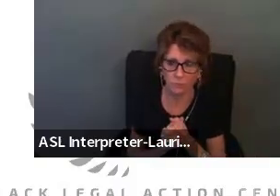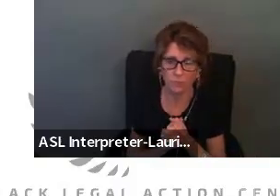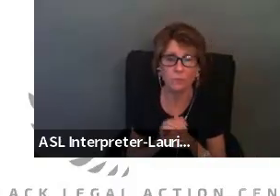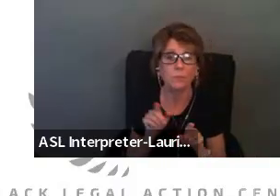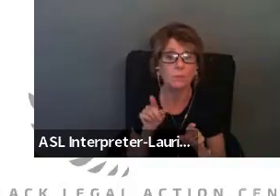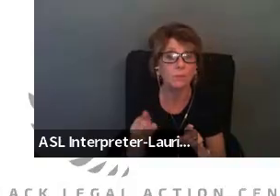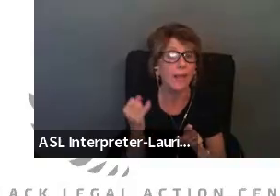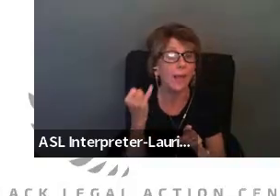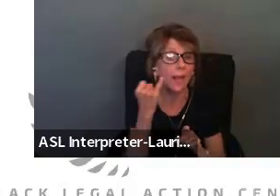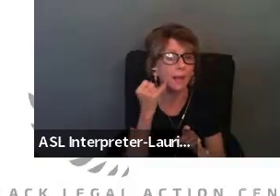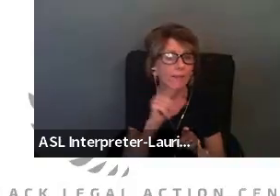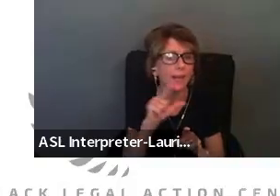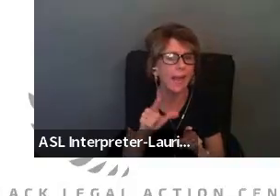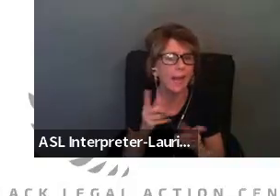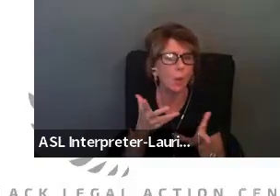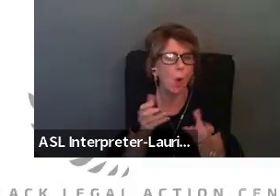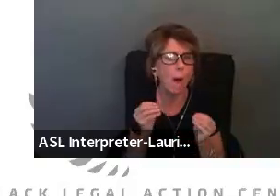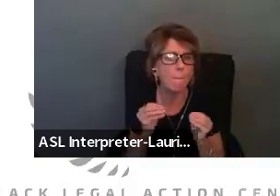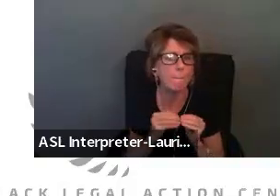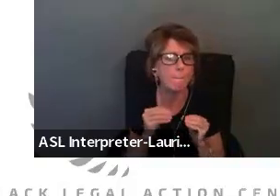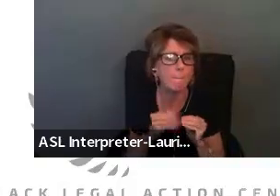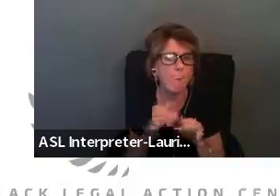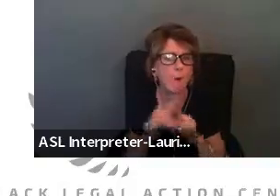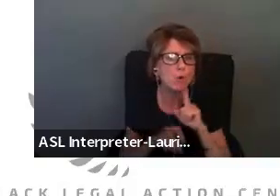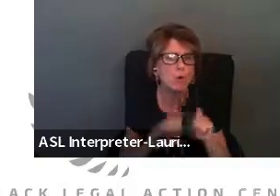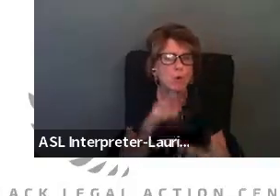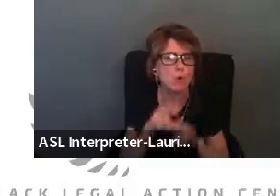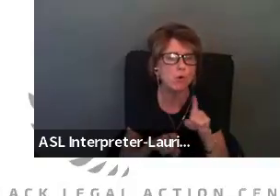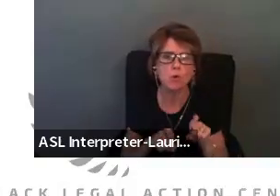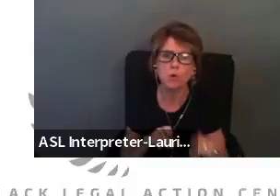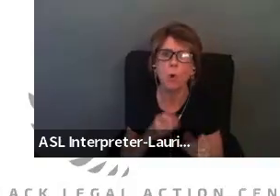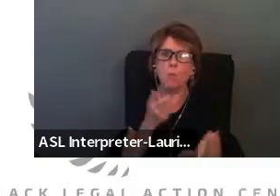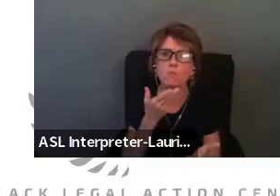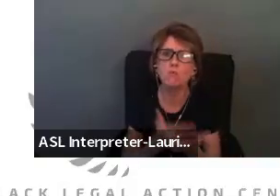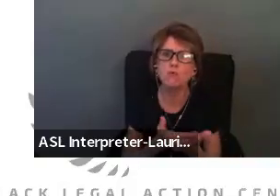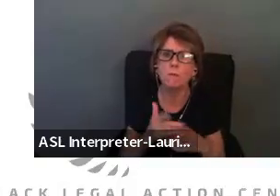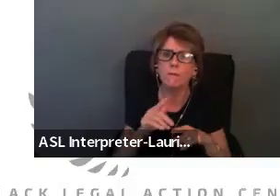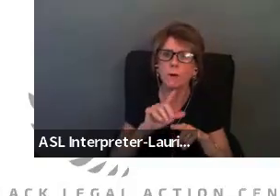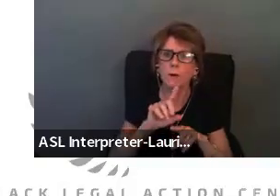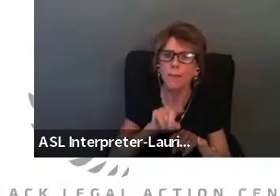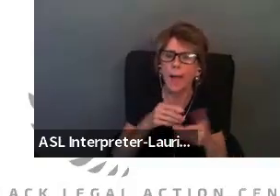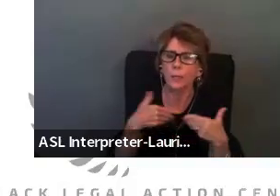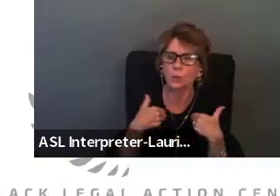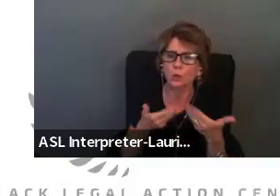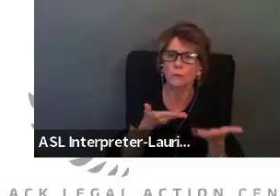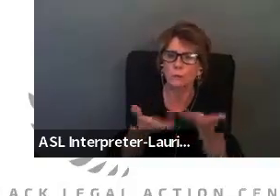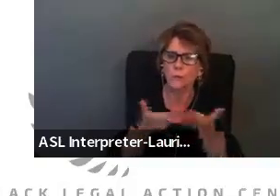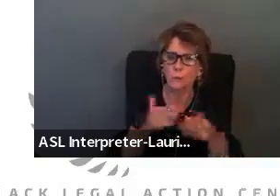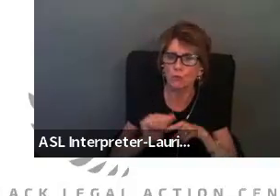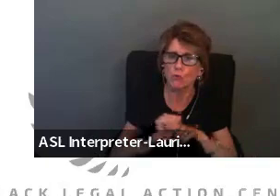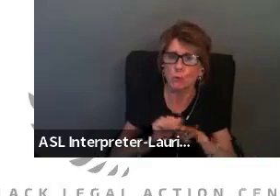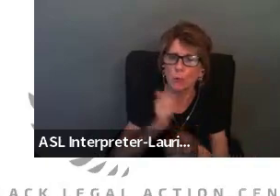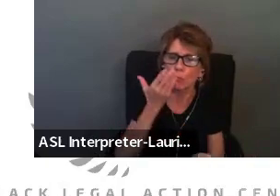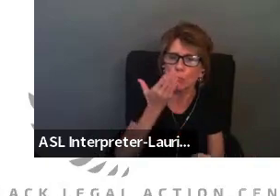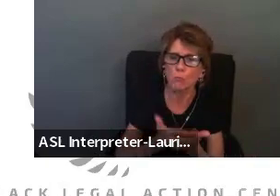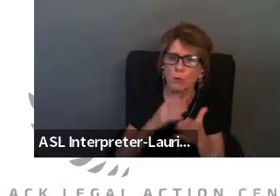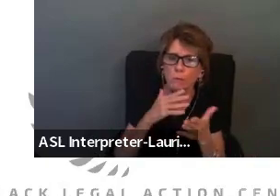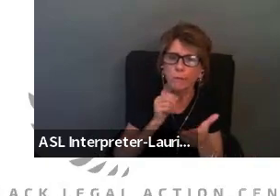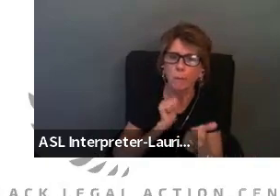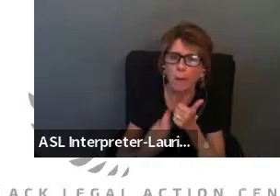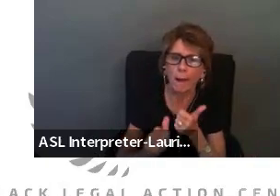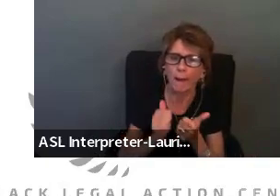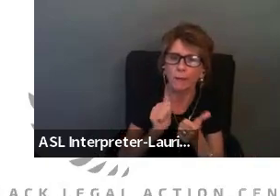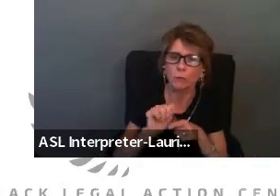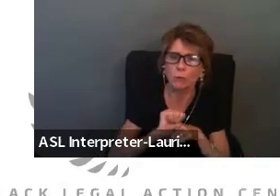get from you, is proof of training. I'll flag that for you. Proof of training